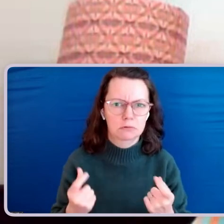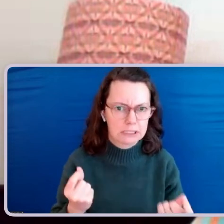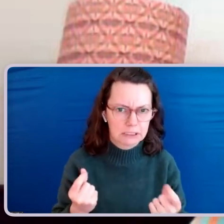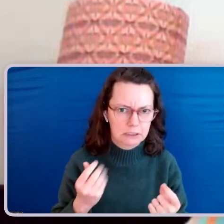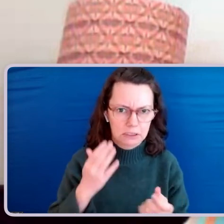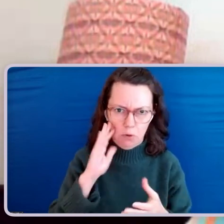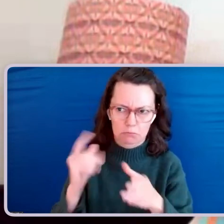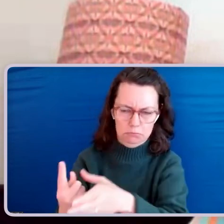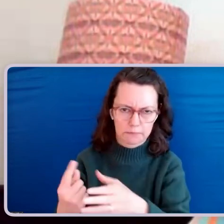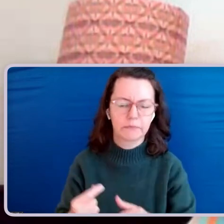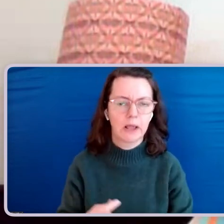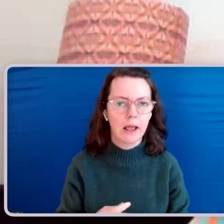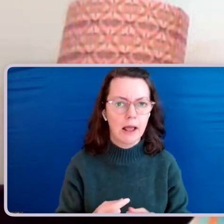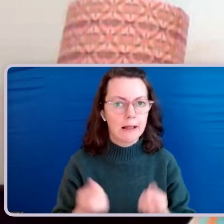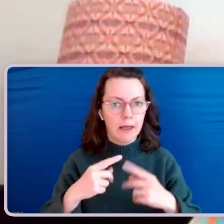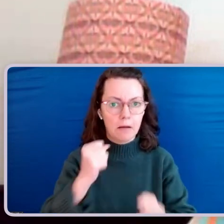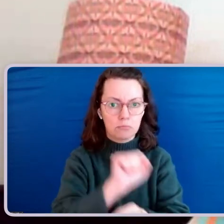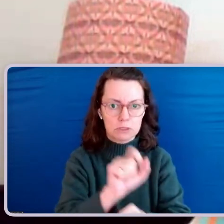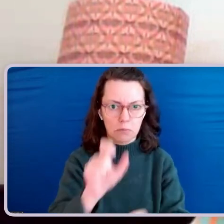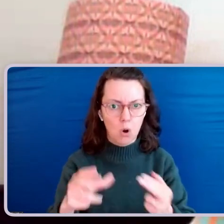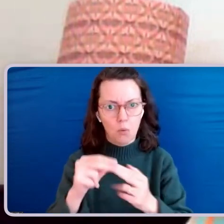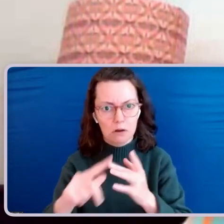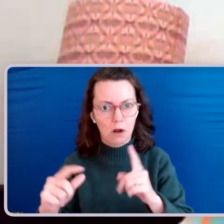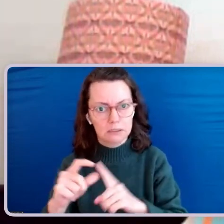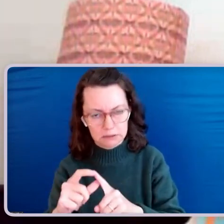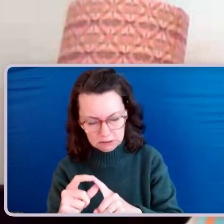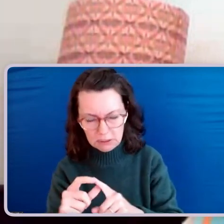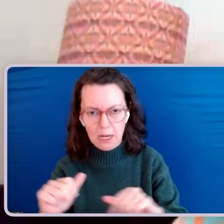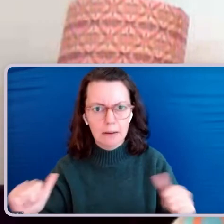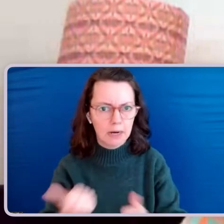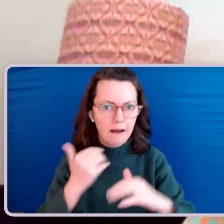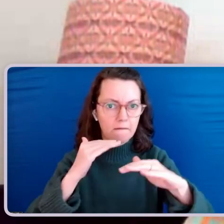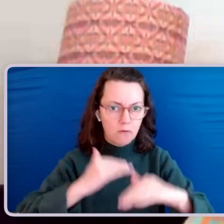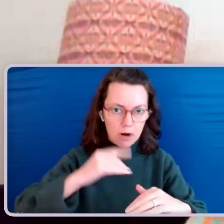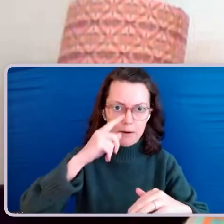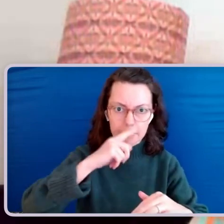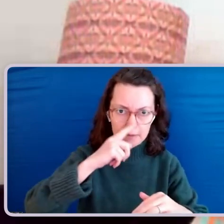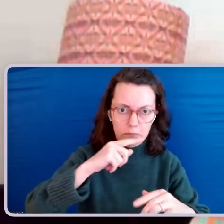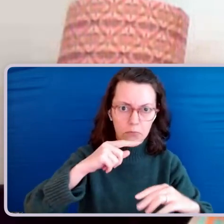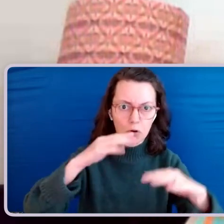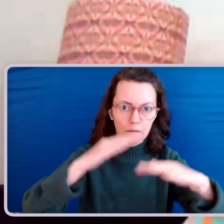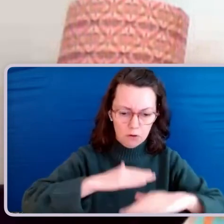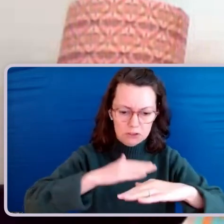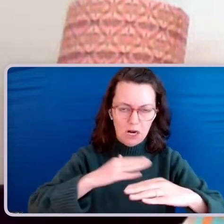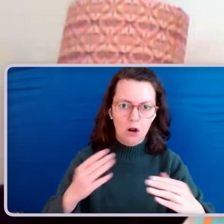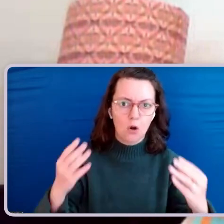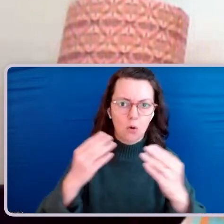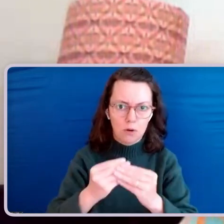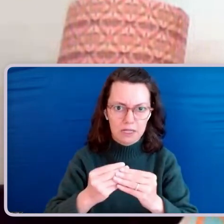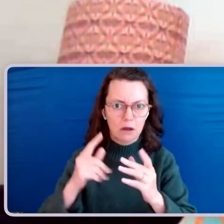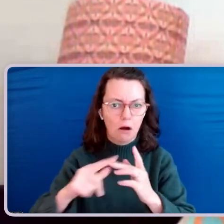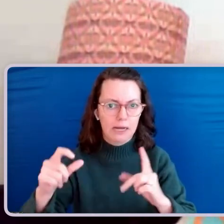intellectual disability, and we know that there are quite a lot of First Nations people in incarceration and prisons that have an